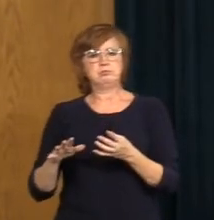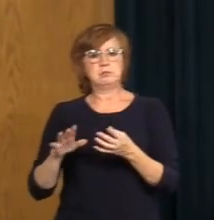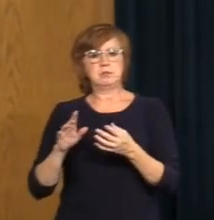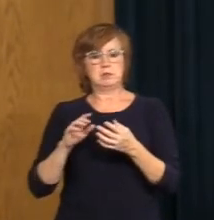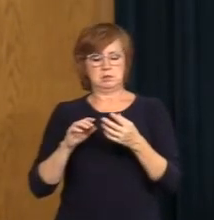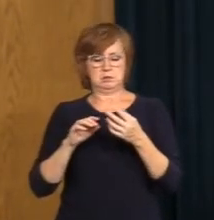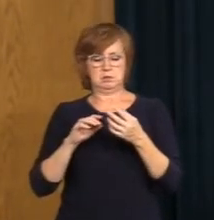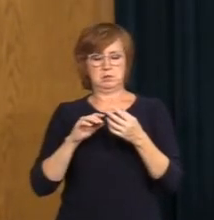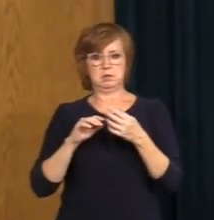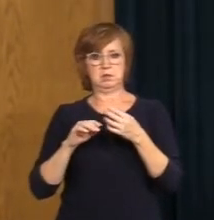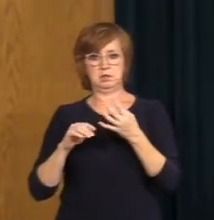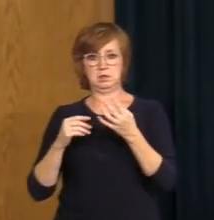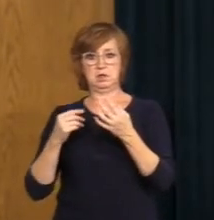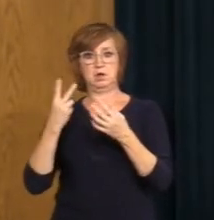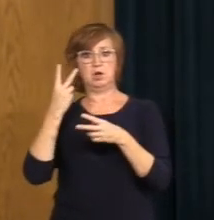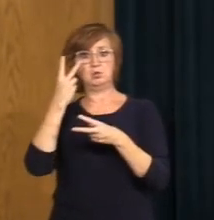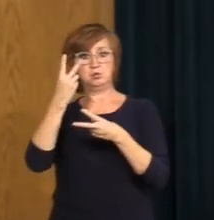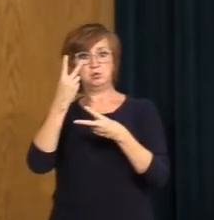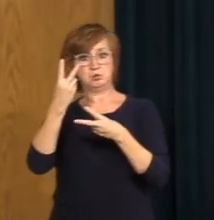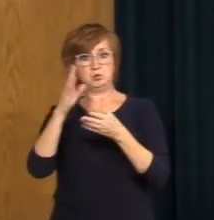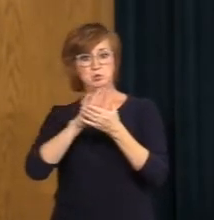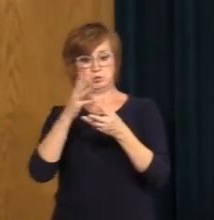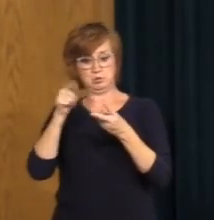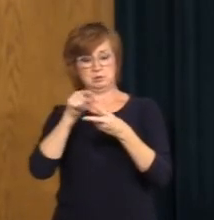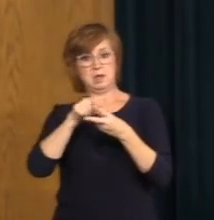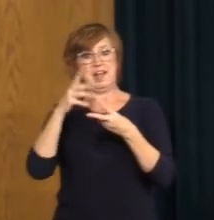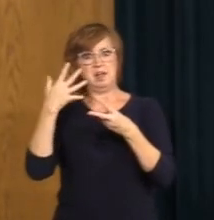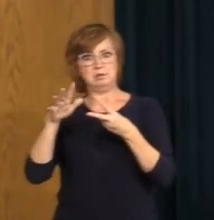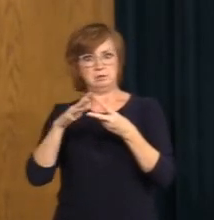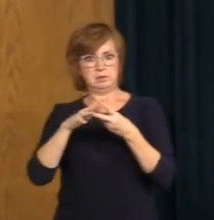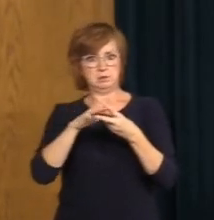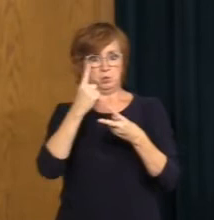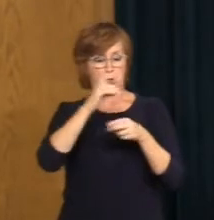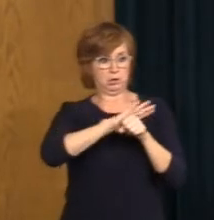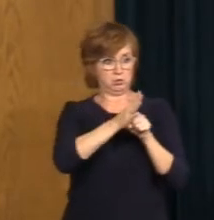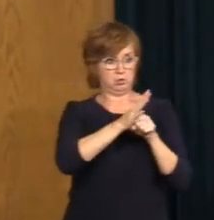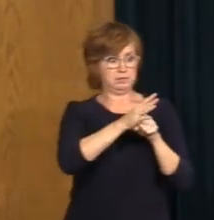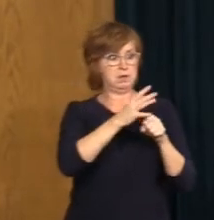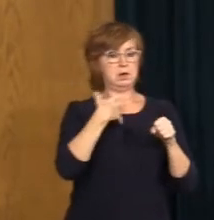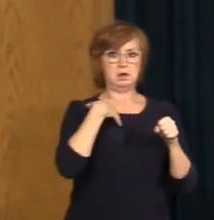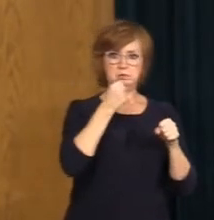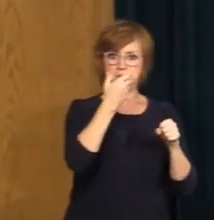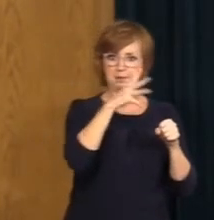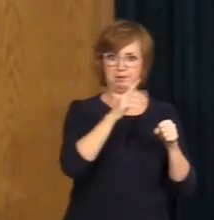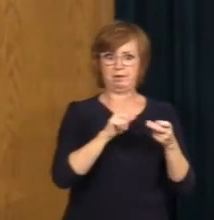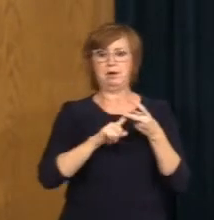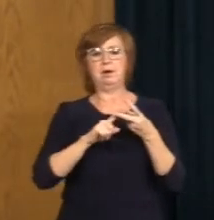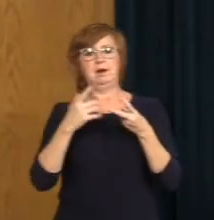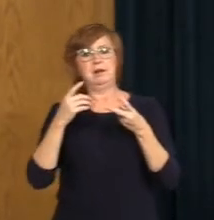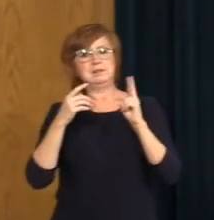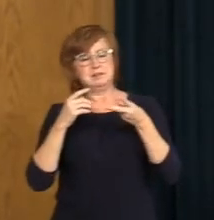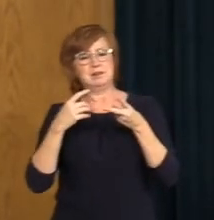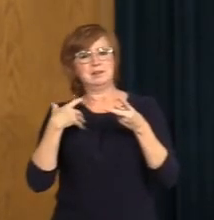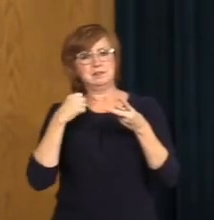has now been resolved. So most schools see a case, public health does an investigation. After 2 weeks, everyone's